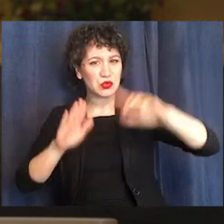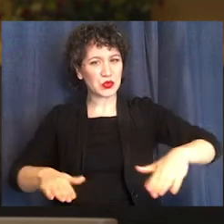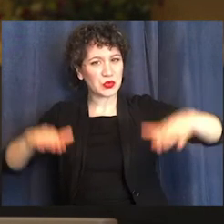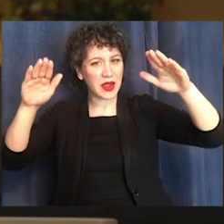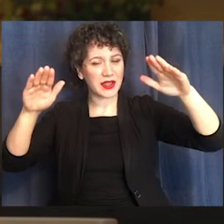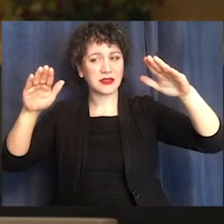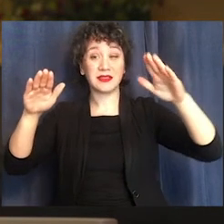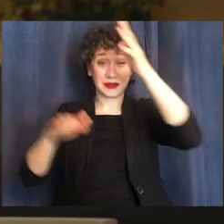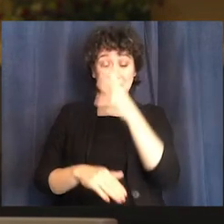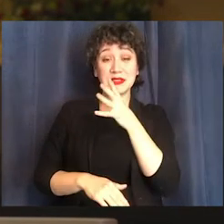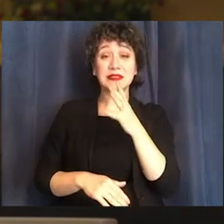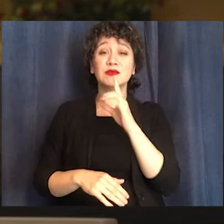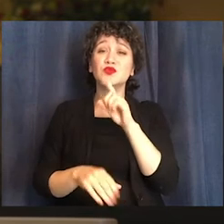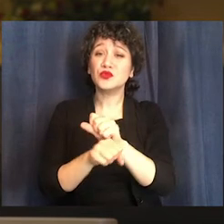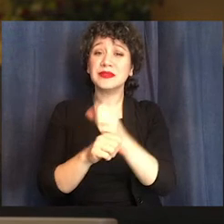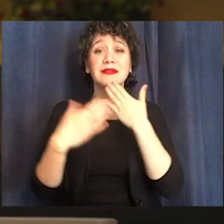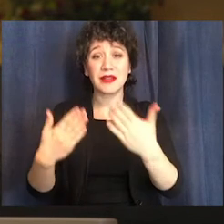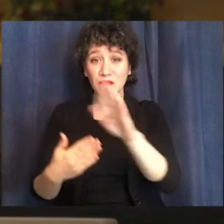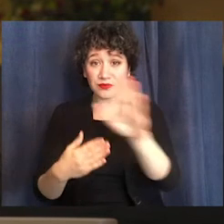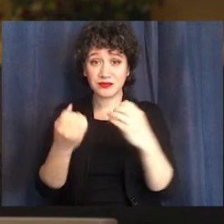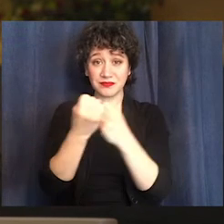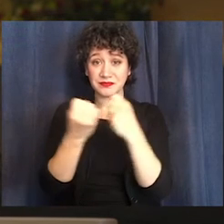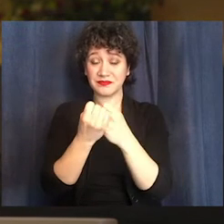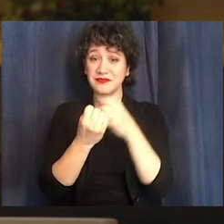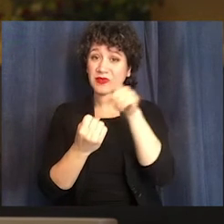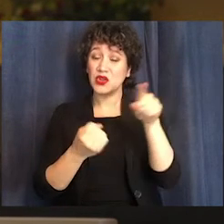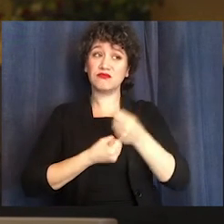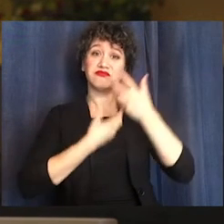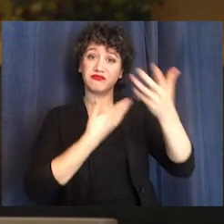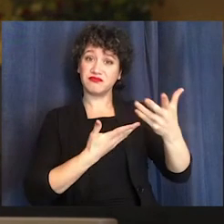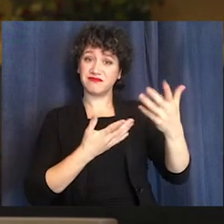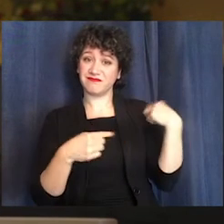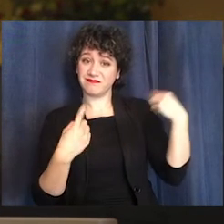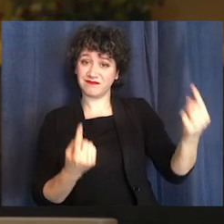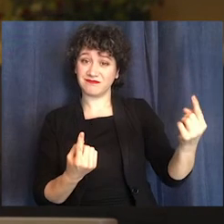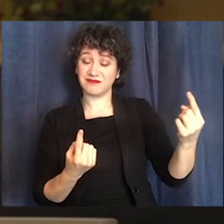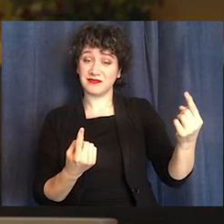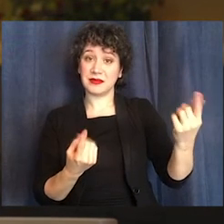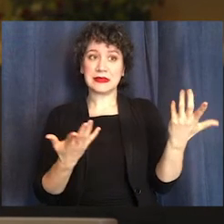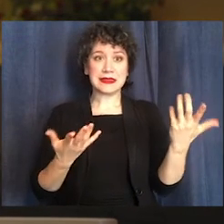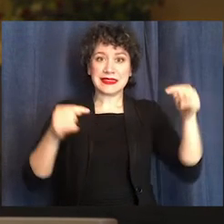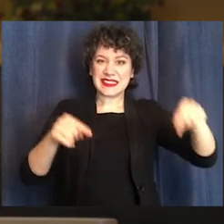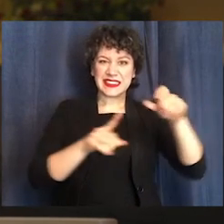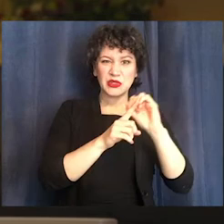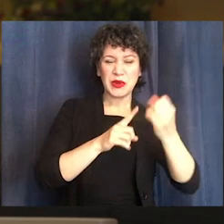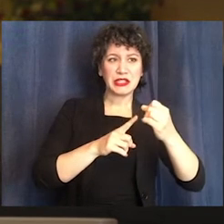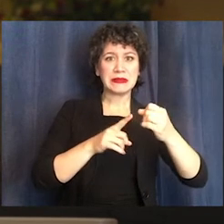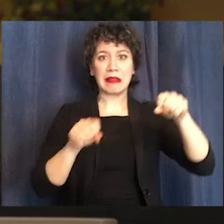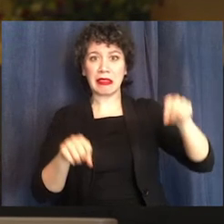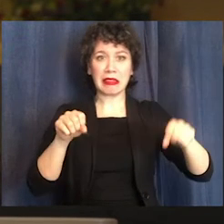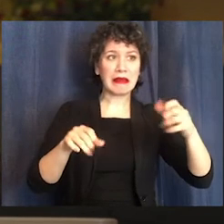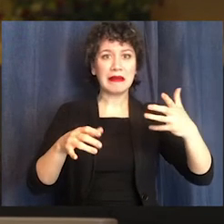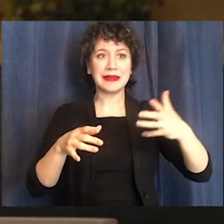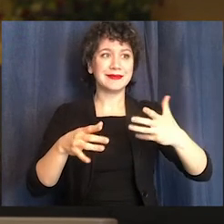truly thank you for the support you have shown during this difficult time. During all this uncertainty, you have been the pillars holding up the morale